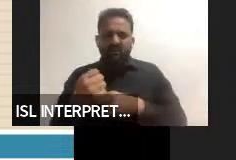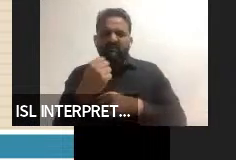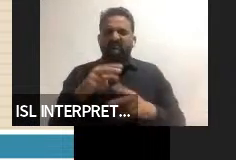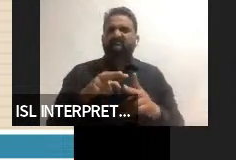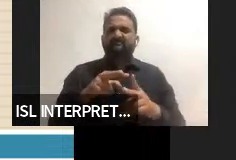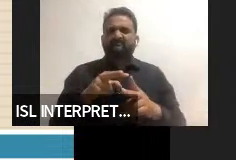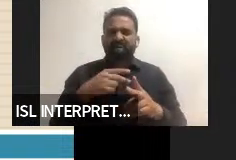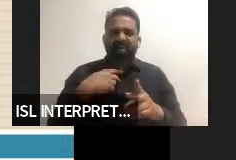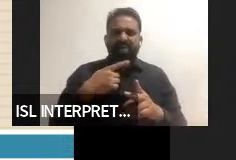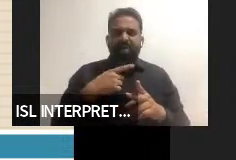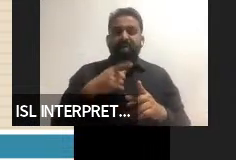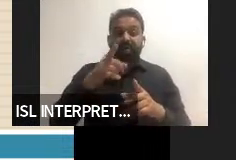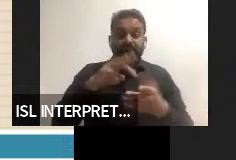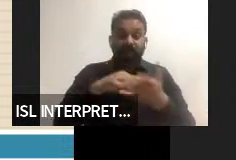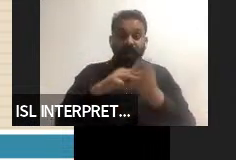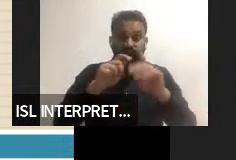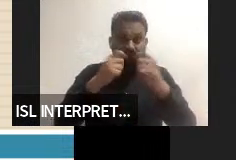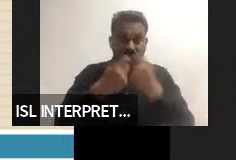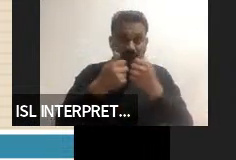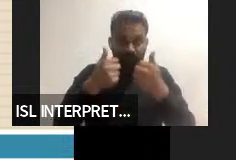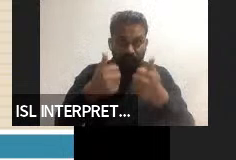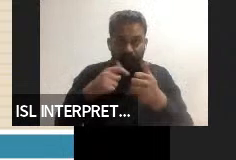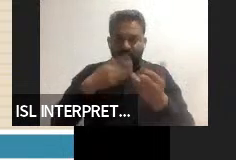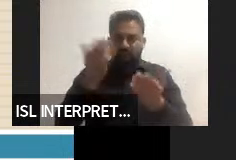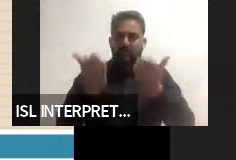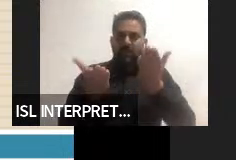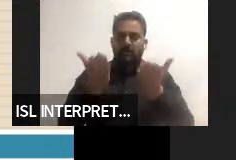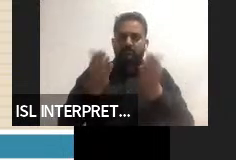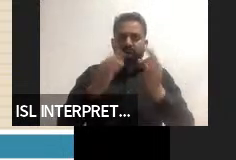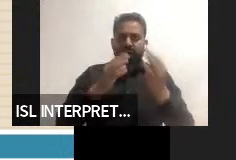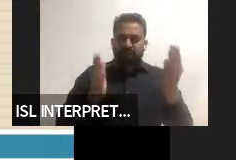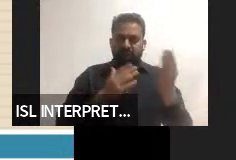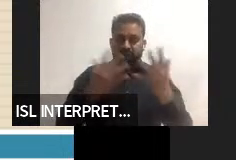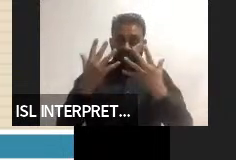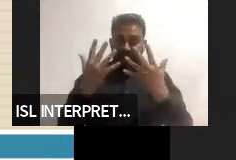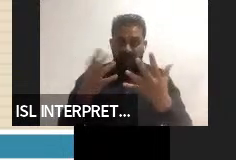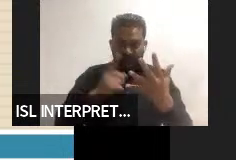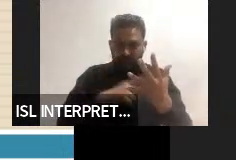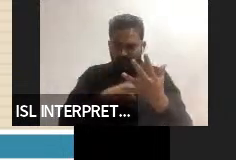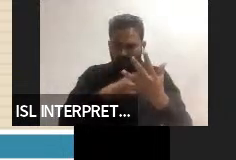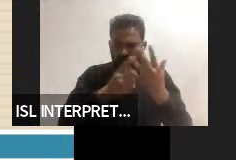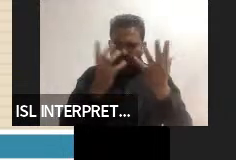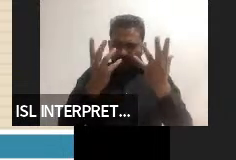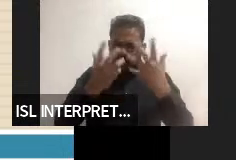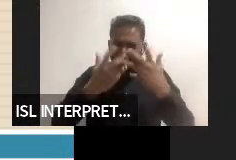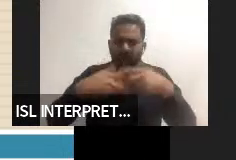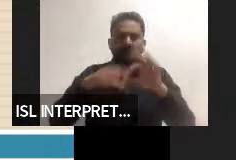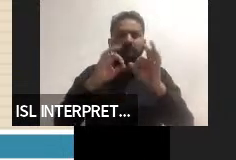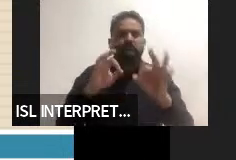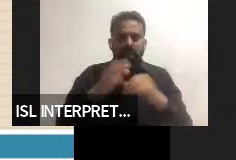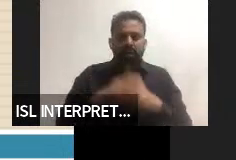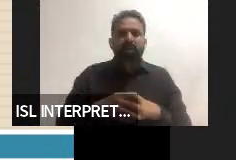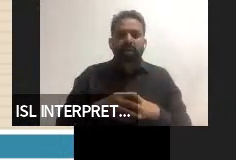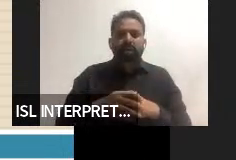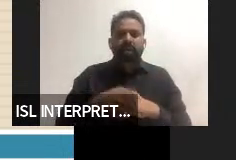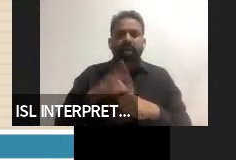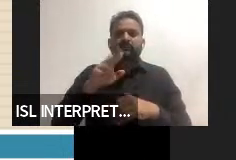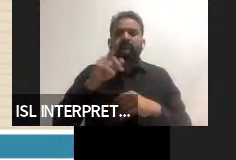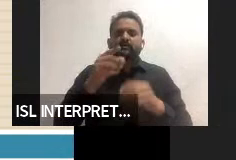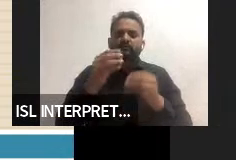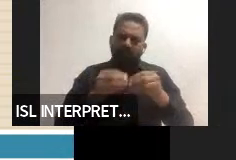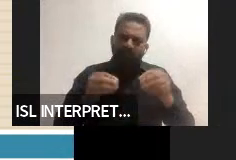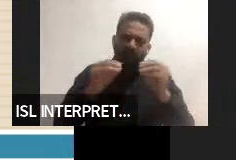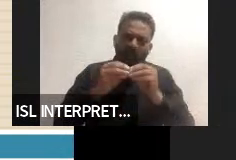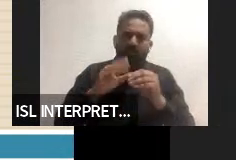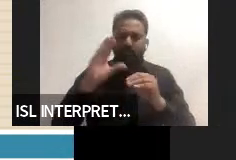good team should have a good balance. This is considered an average. You can have little more, little less. There's